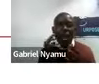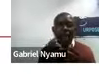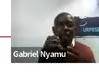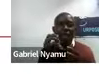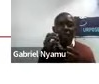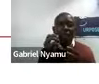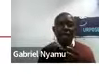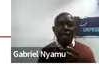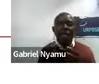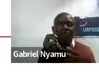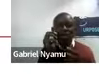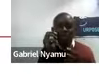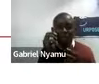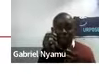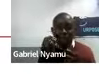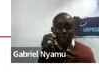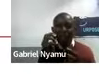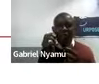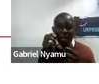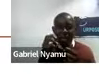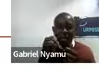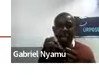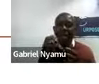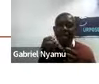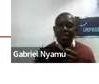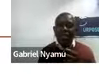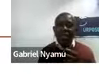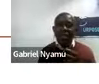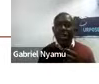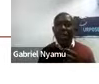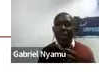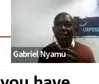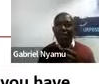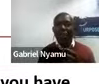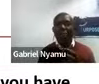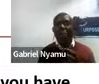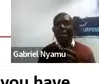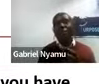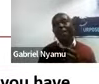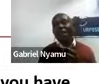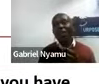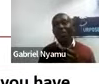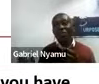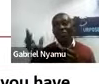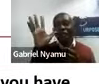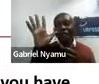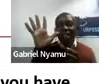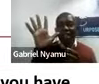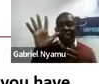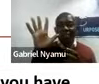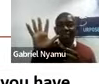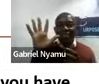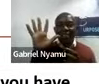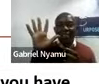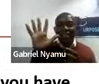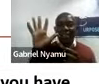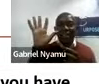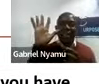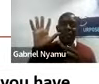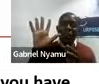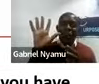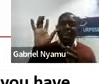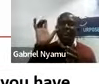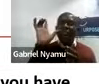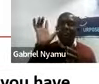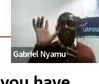been wired and fabricated for a specific habitation here on Earth. And finally, of course, you have a grip.